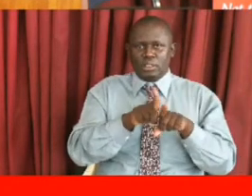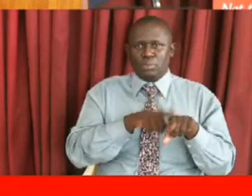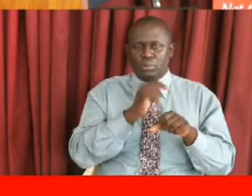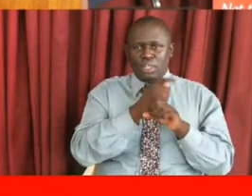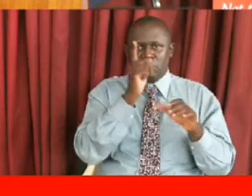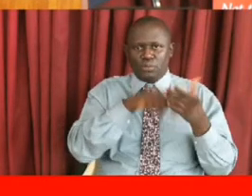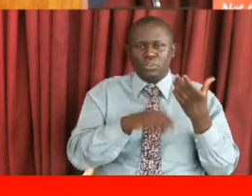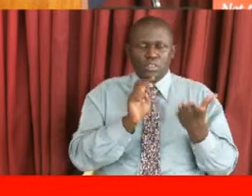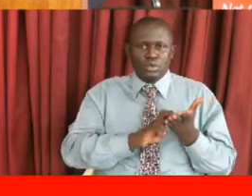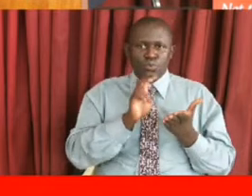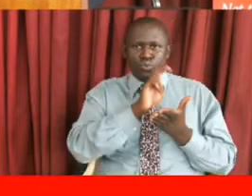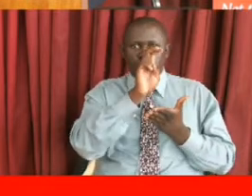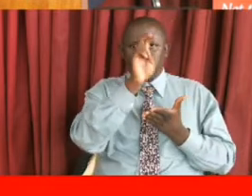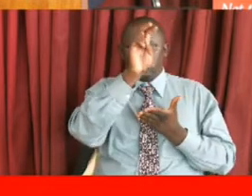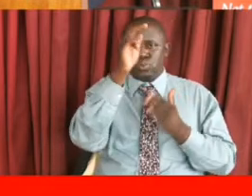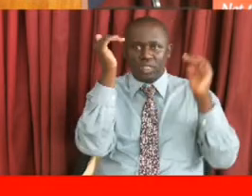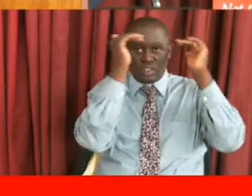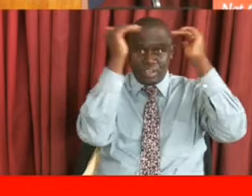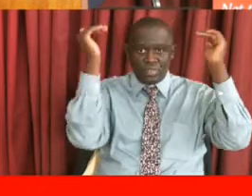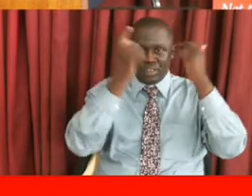he received a new